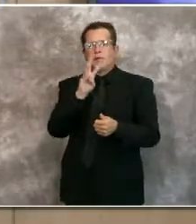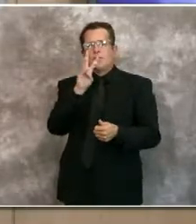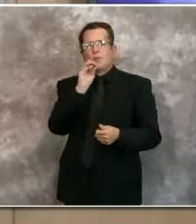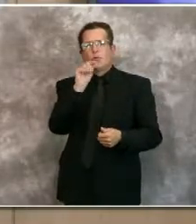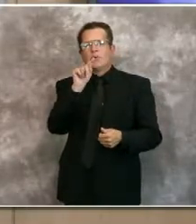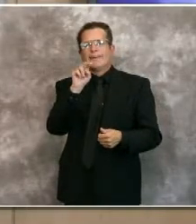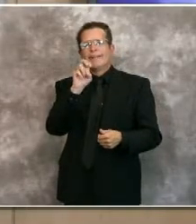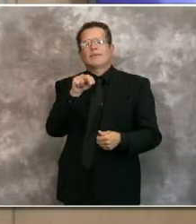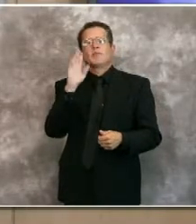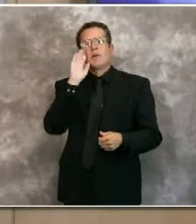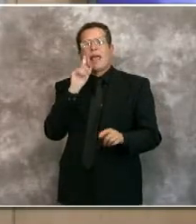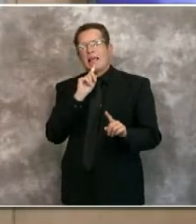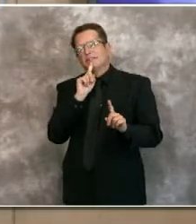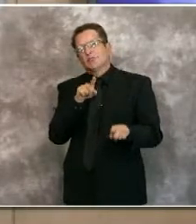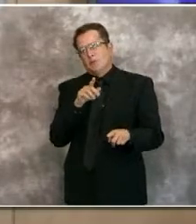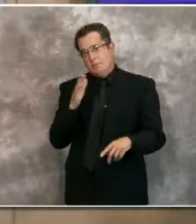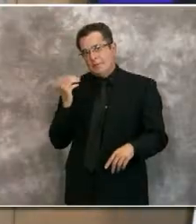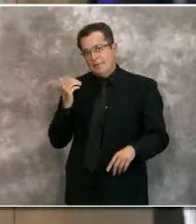Dr. McDonald will respond.